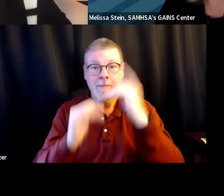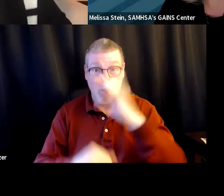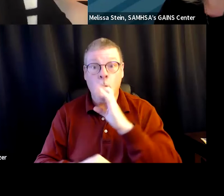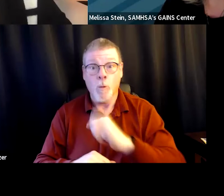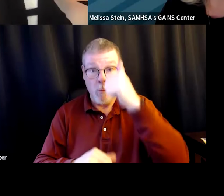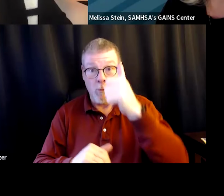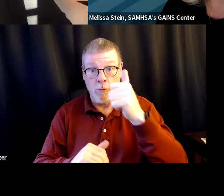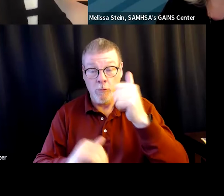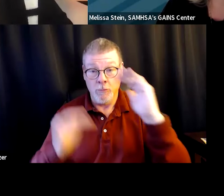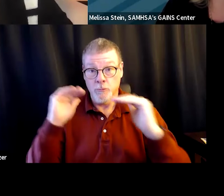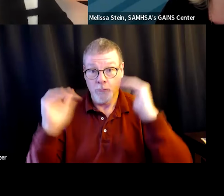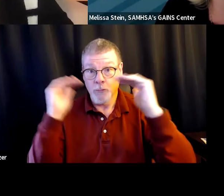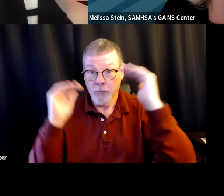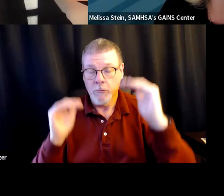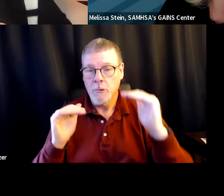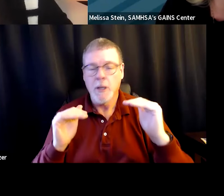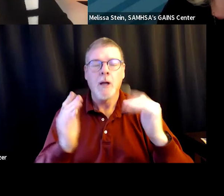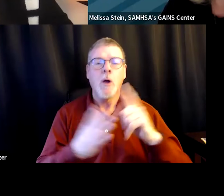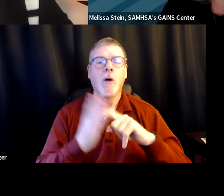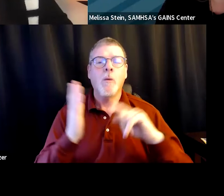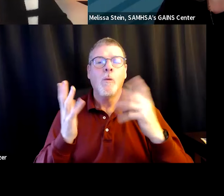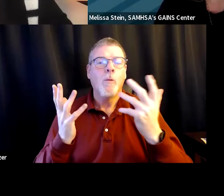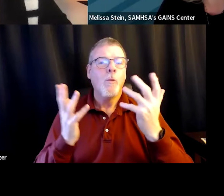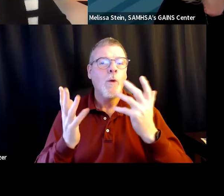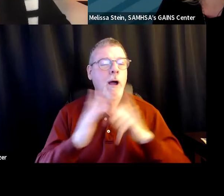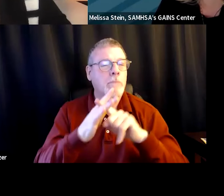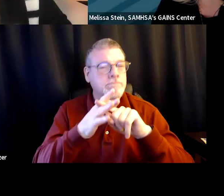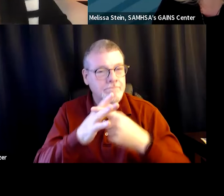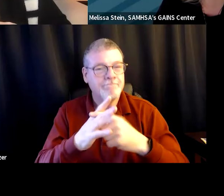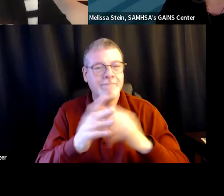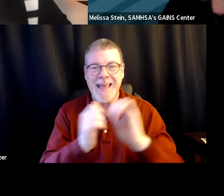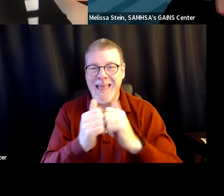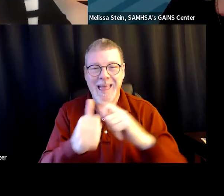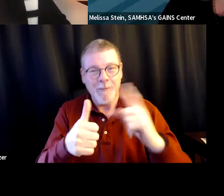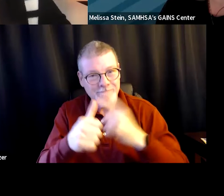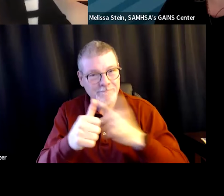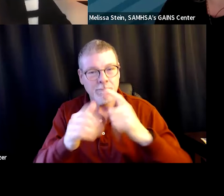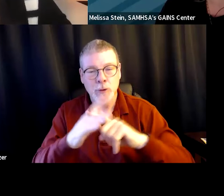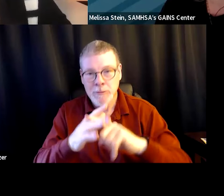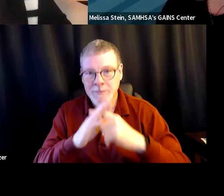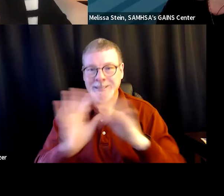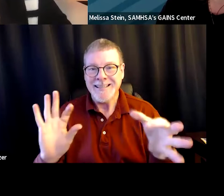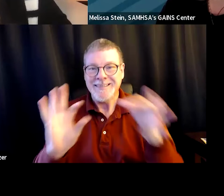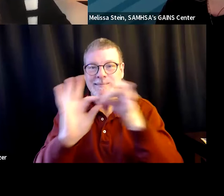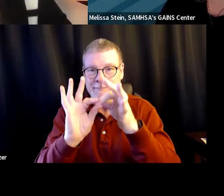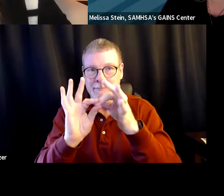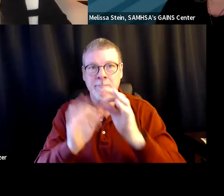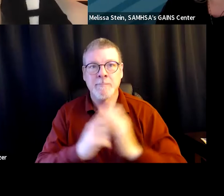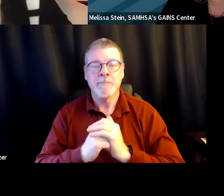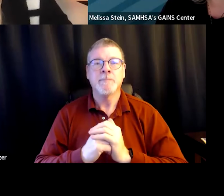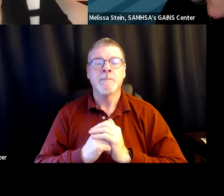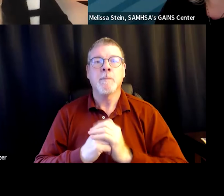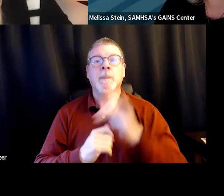adults, what might be kind of an initial step or initial connection for someone to look for in their community if